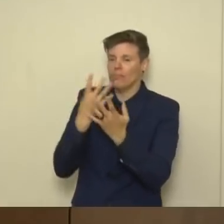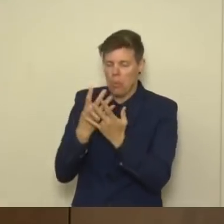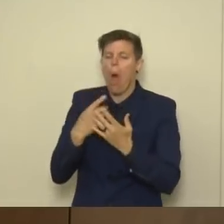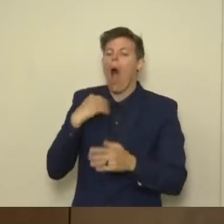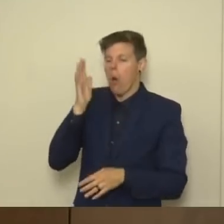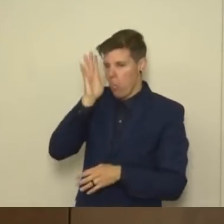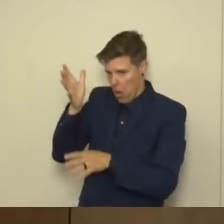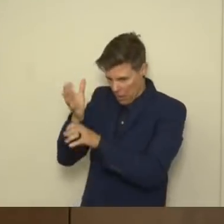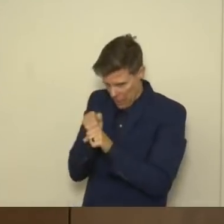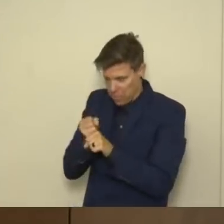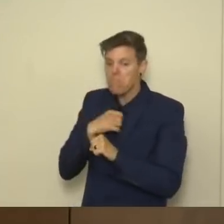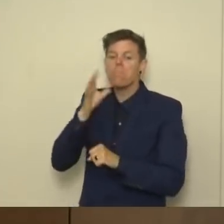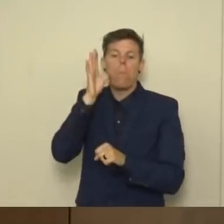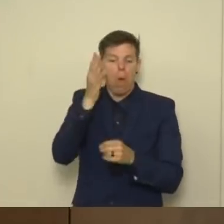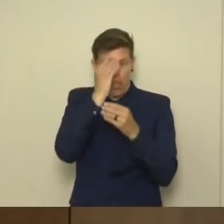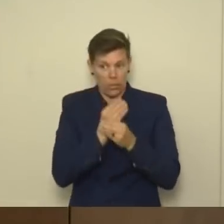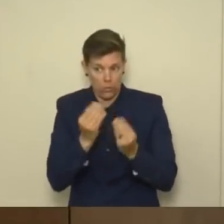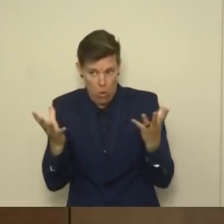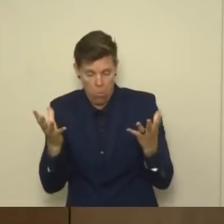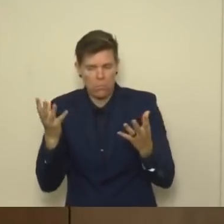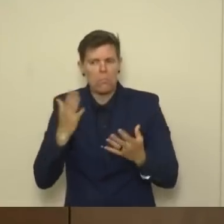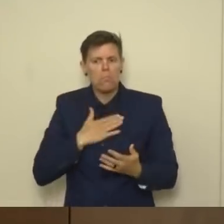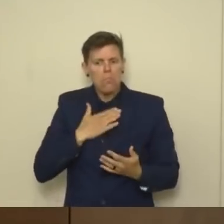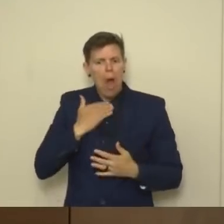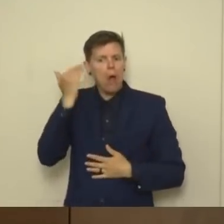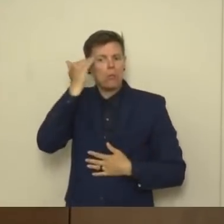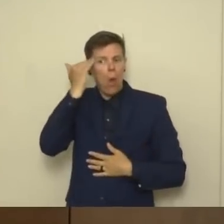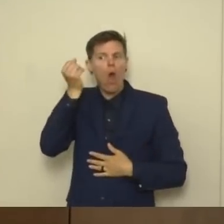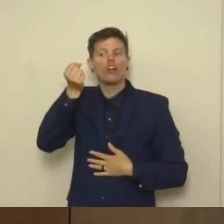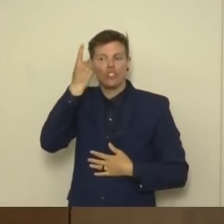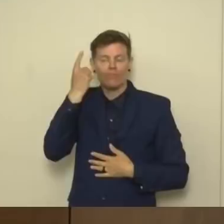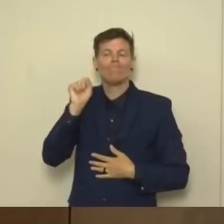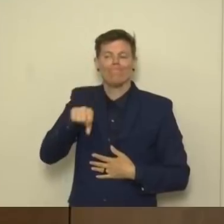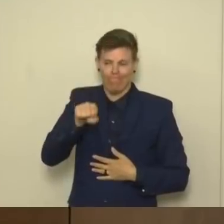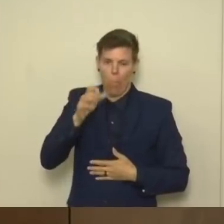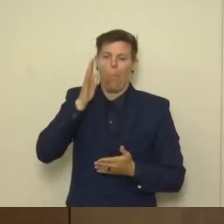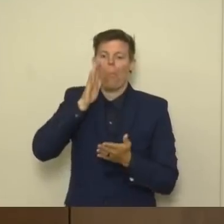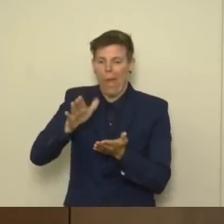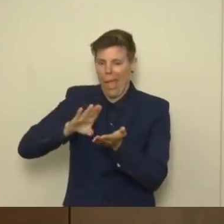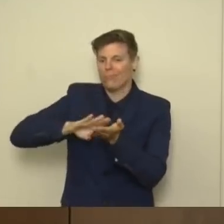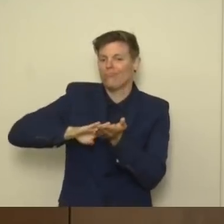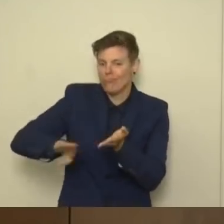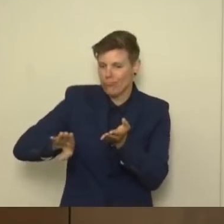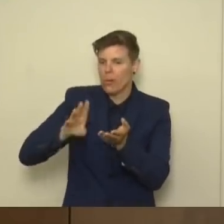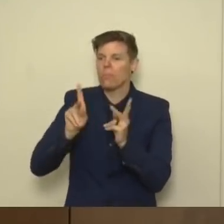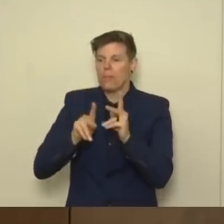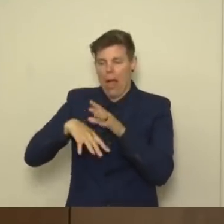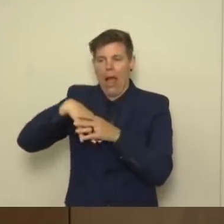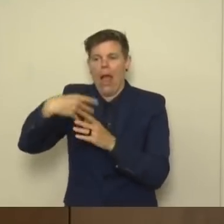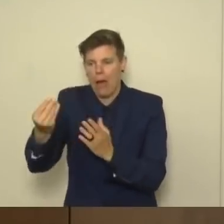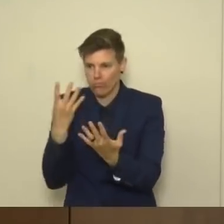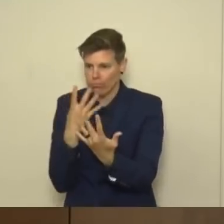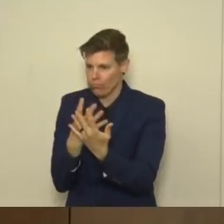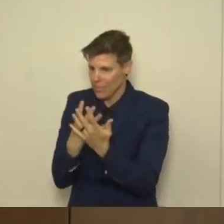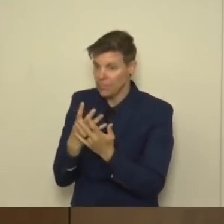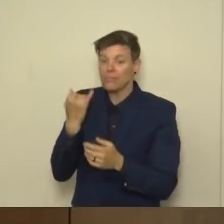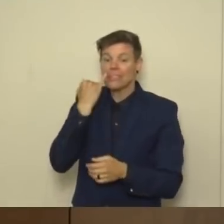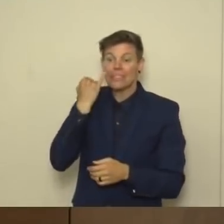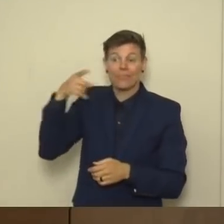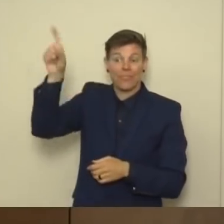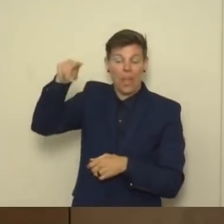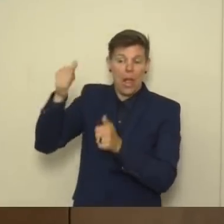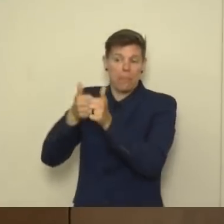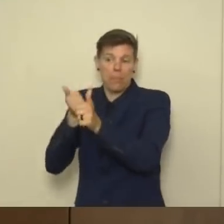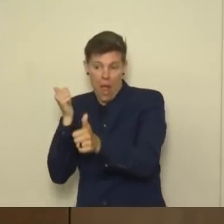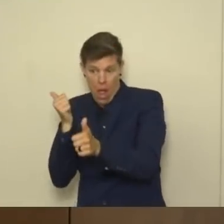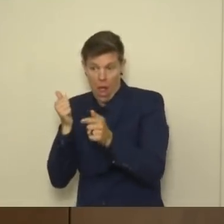Corrections Department is on track. And if they're not, this question will spur me to make sure that they get on track because we have the